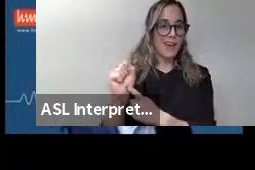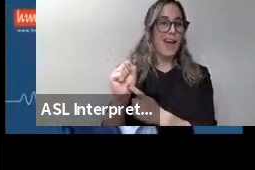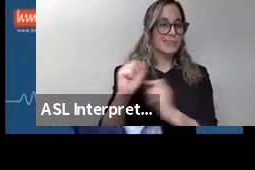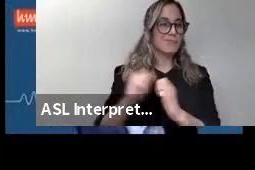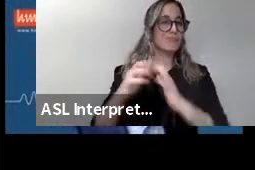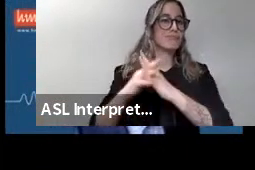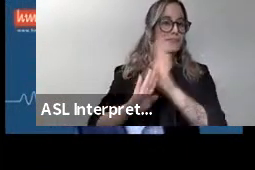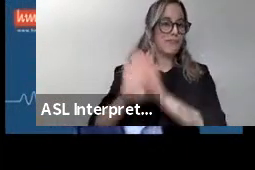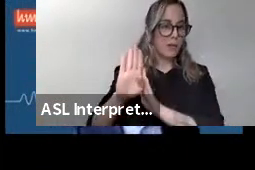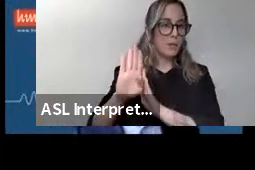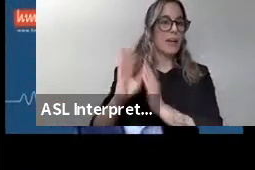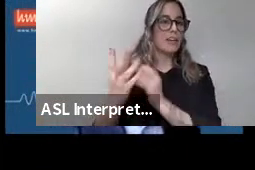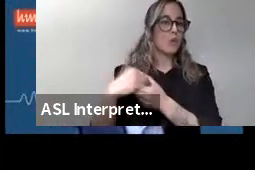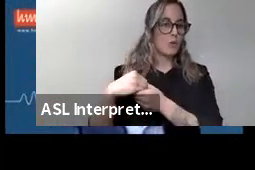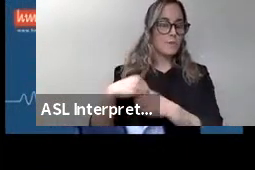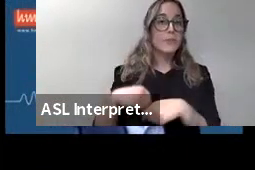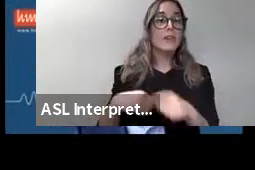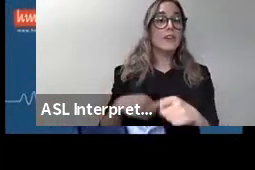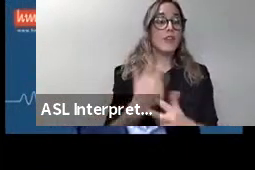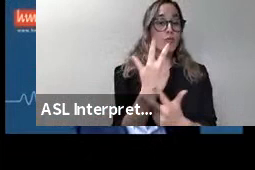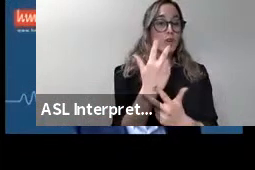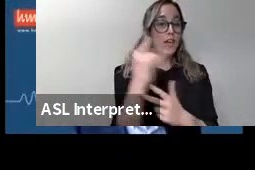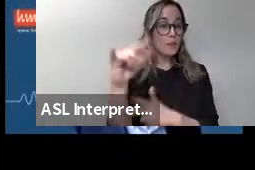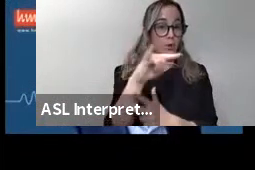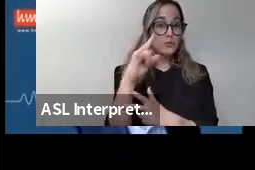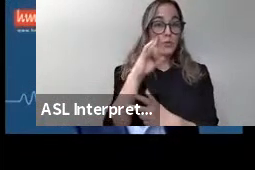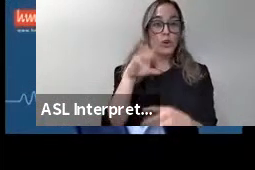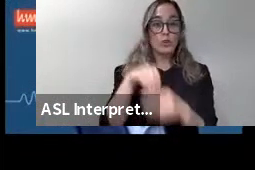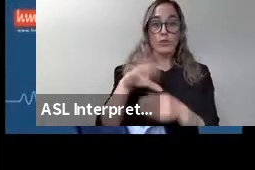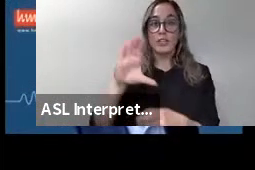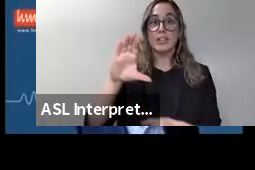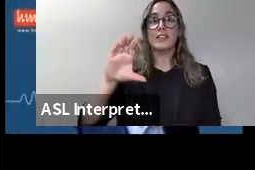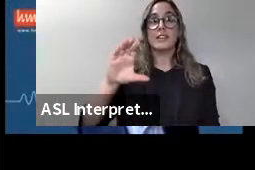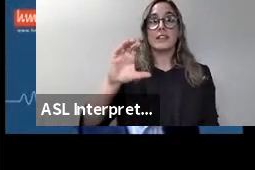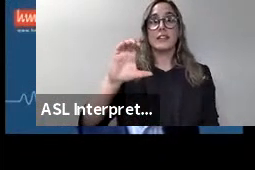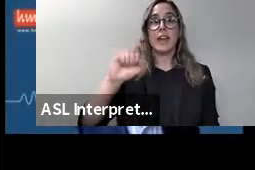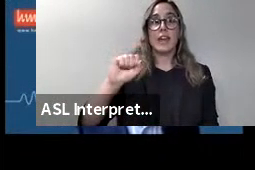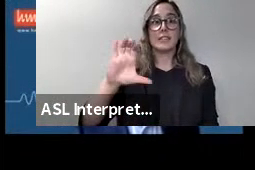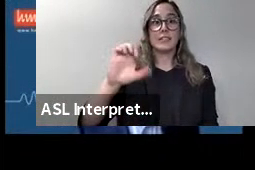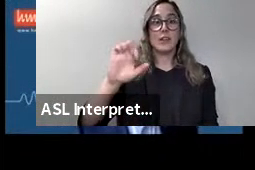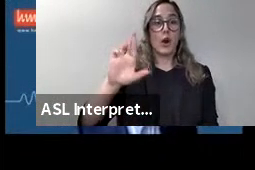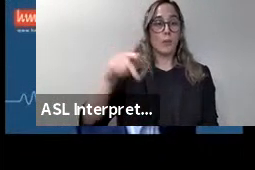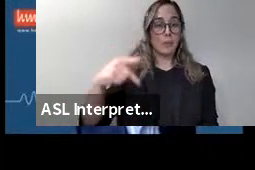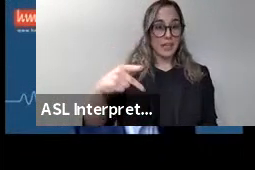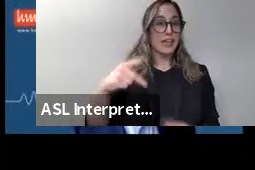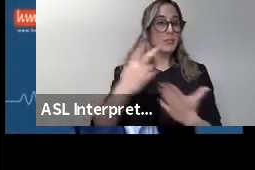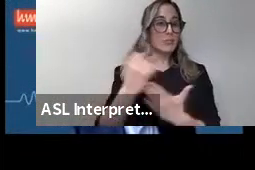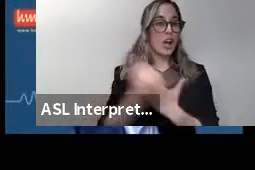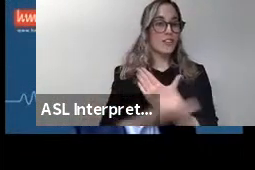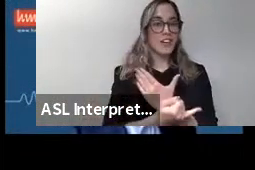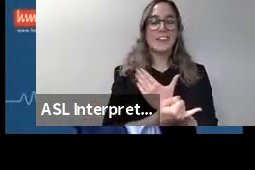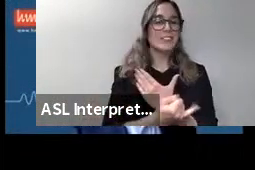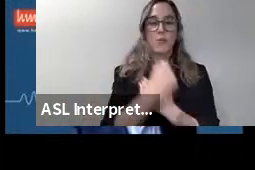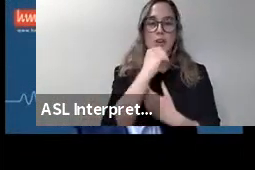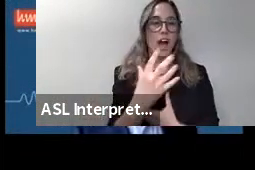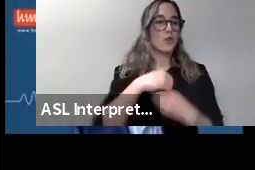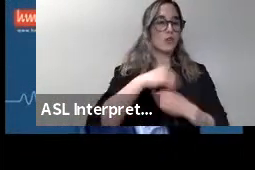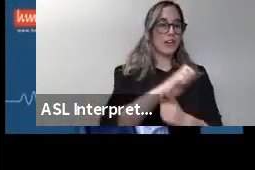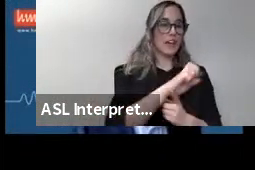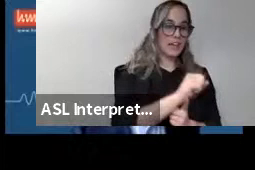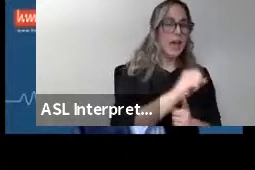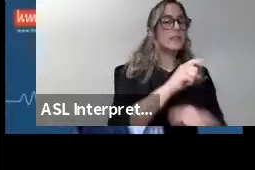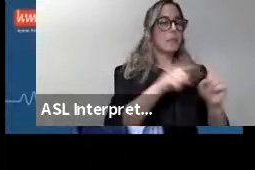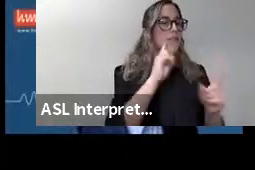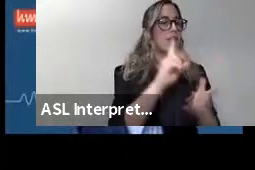note, because these three airports were included in the ACRP project, they were excluded from consideration for the Neighborhood Environmental Survey.